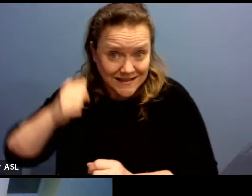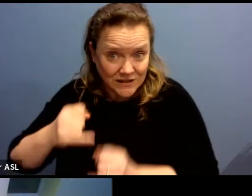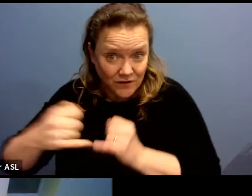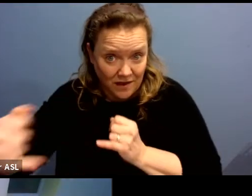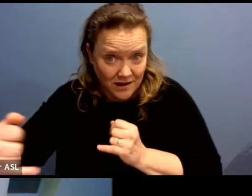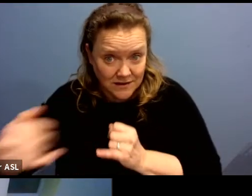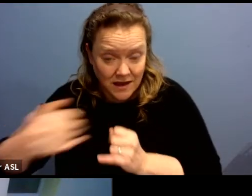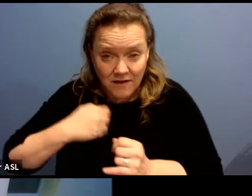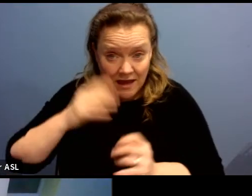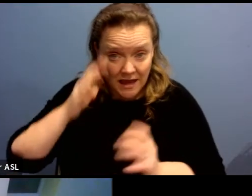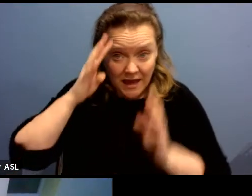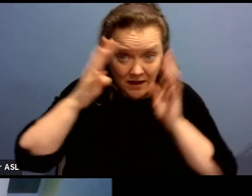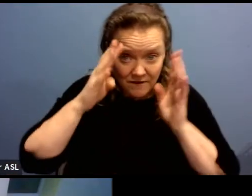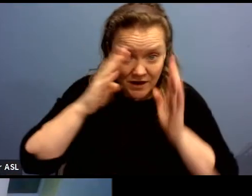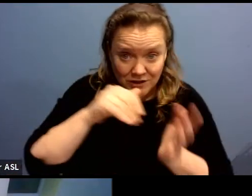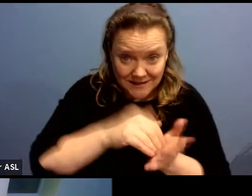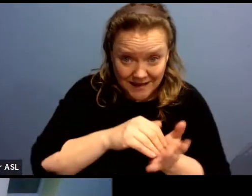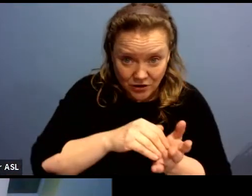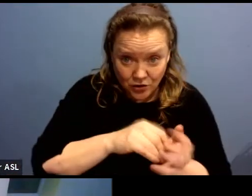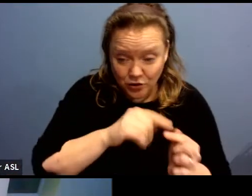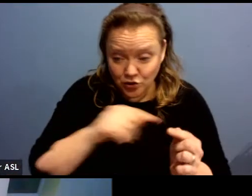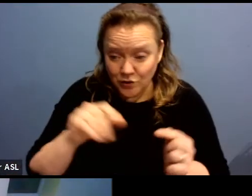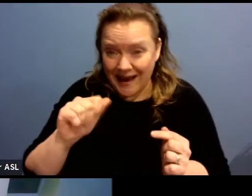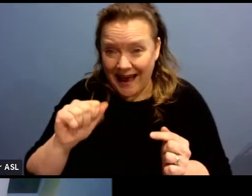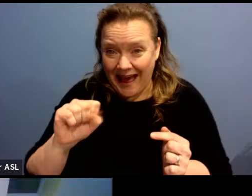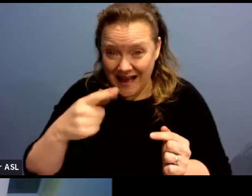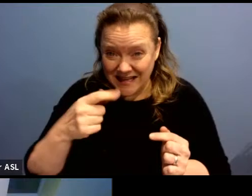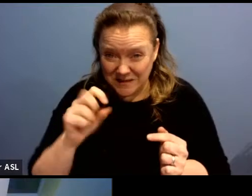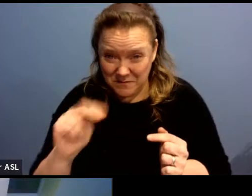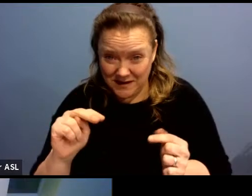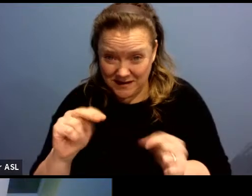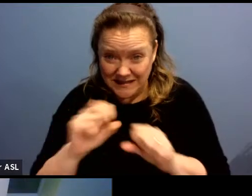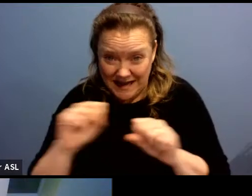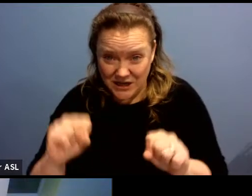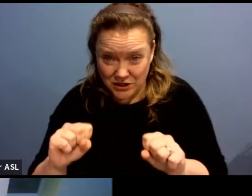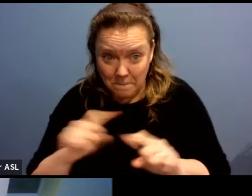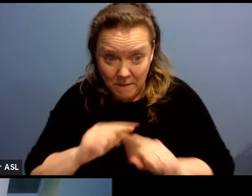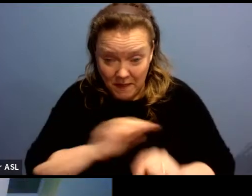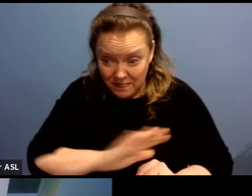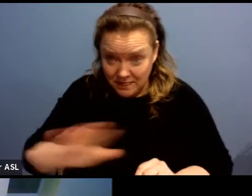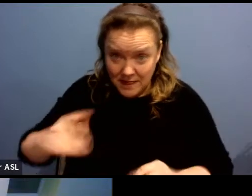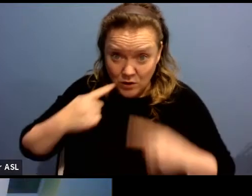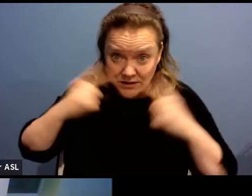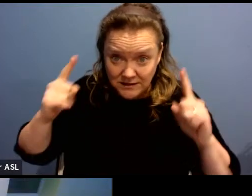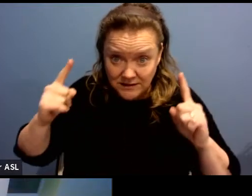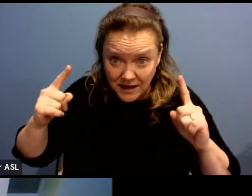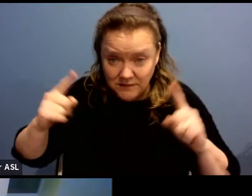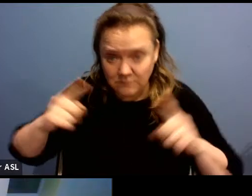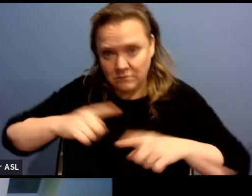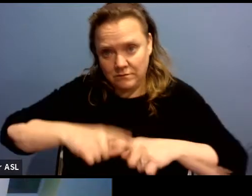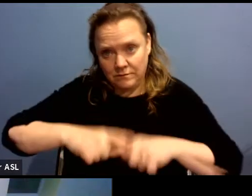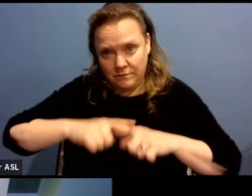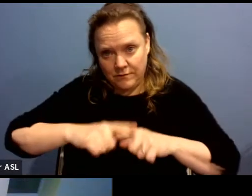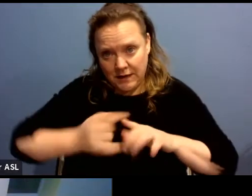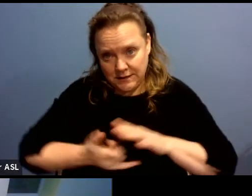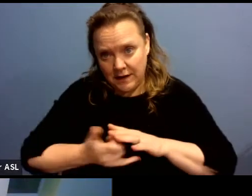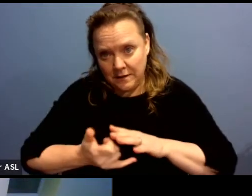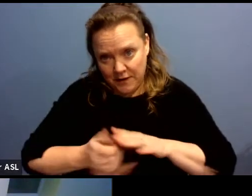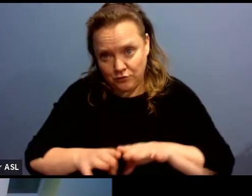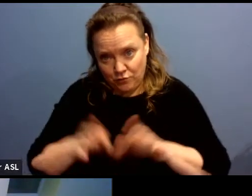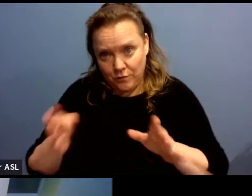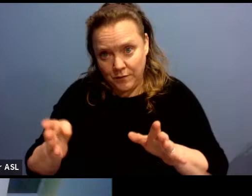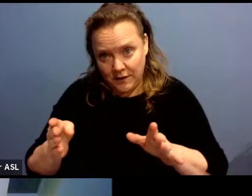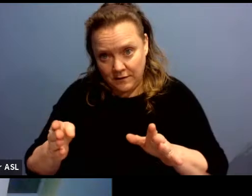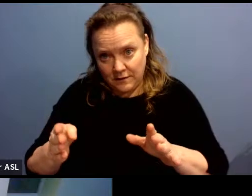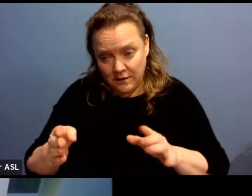the Ashburn Station, where future success is predicated on Metro. As currently approved, those